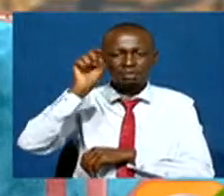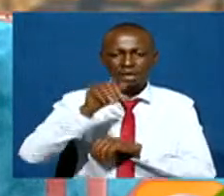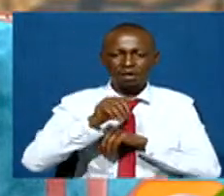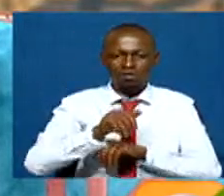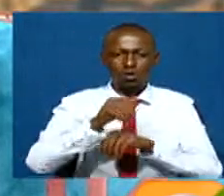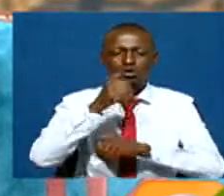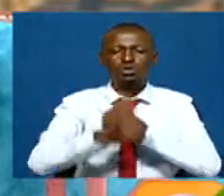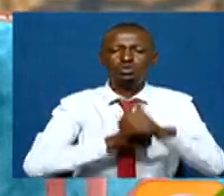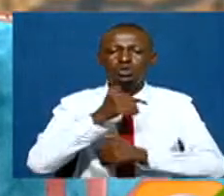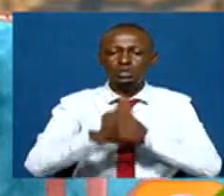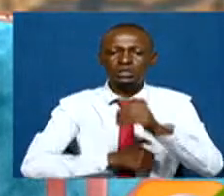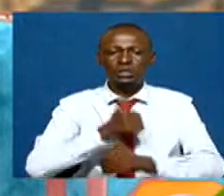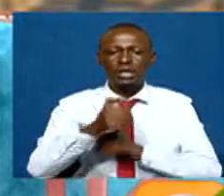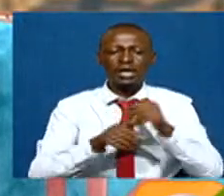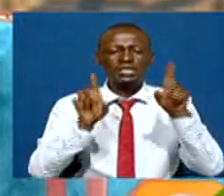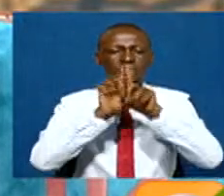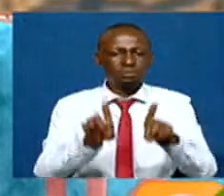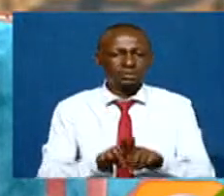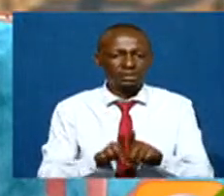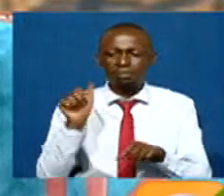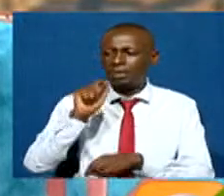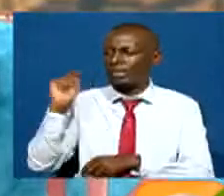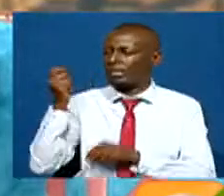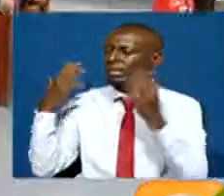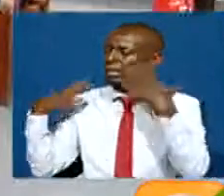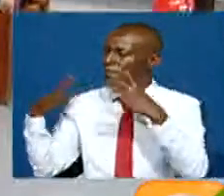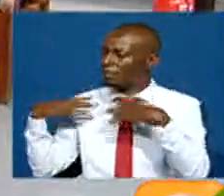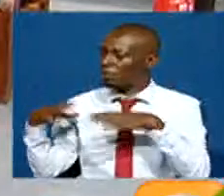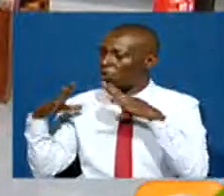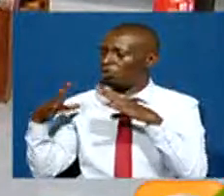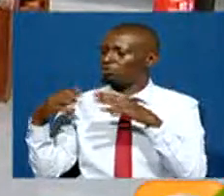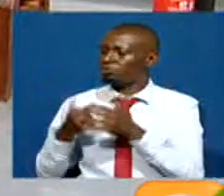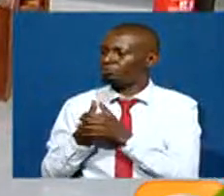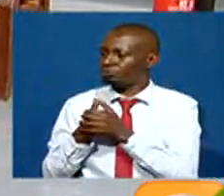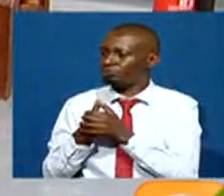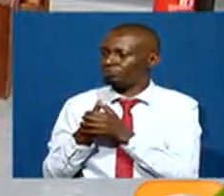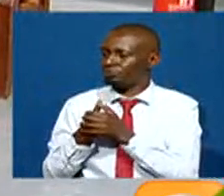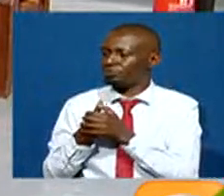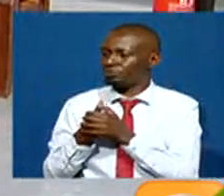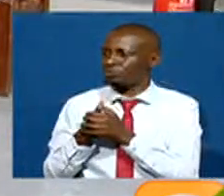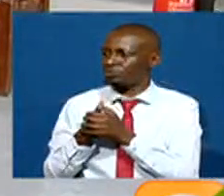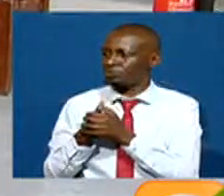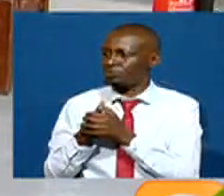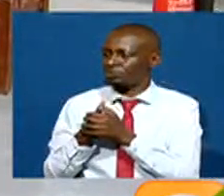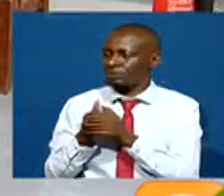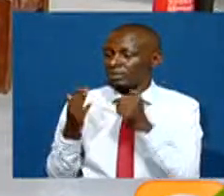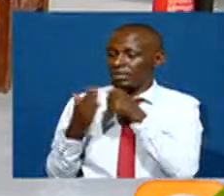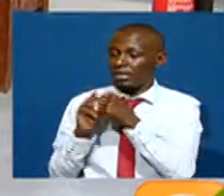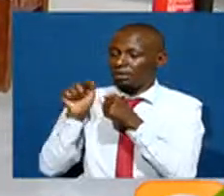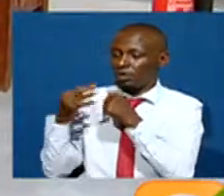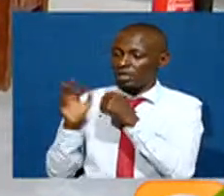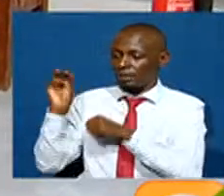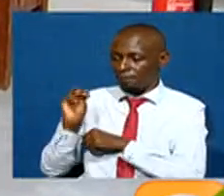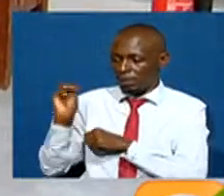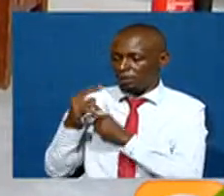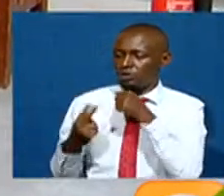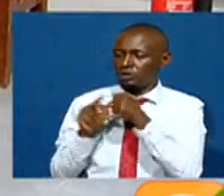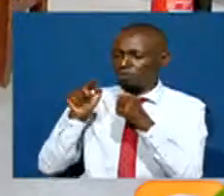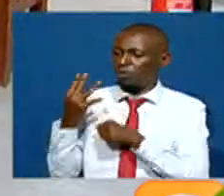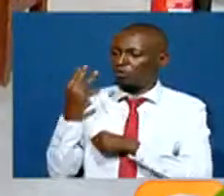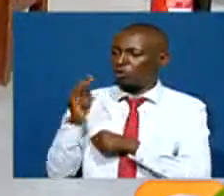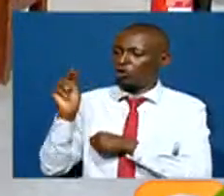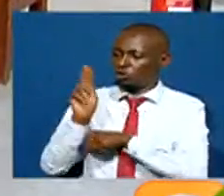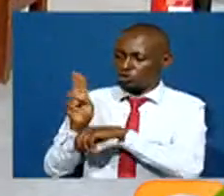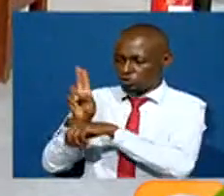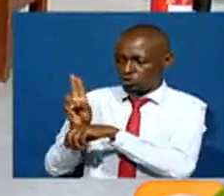procedure. There are still some Kenyans on postpaid. You mentioned there was 9.8 million total, yes. 7.4 on prepaid.